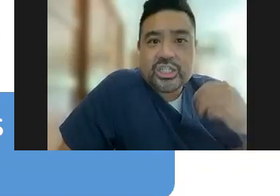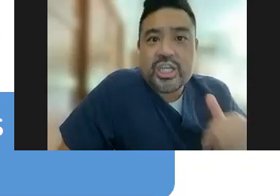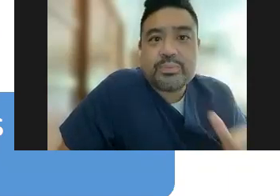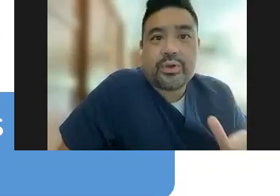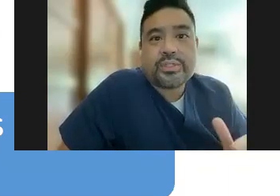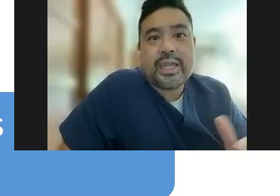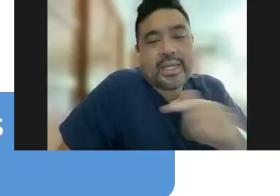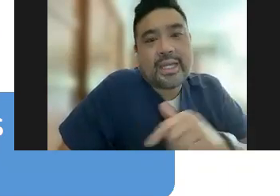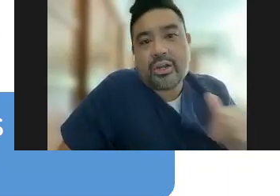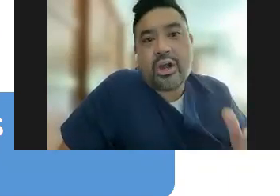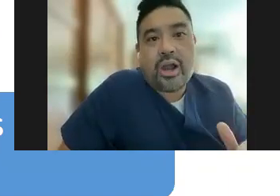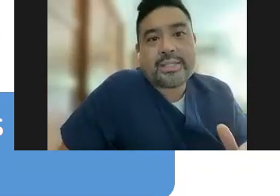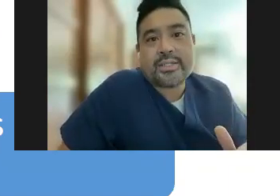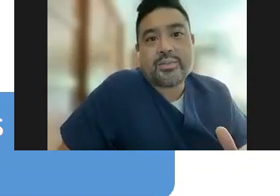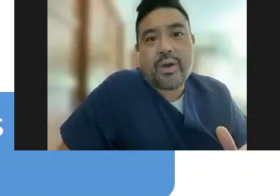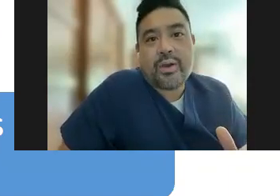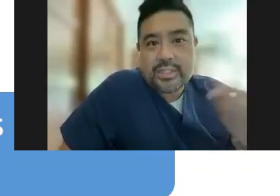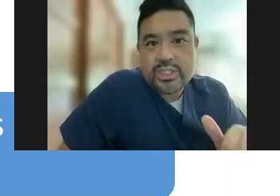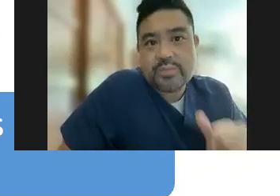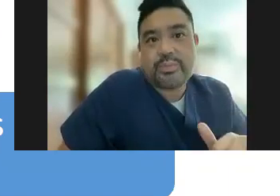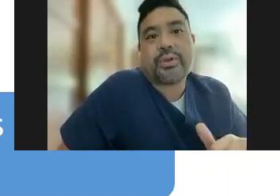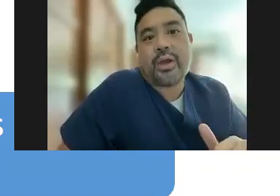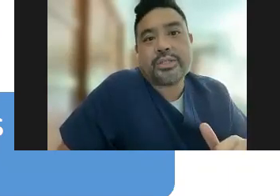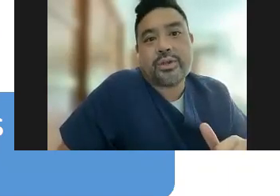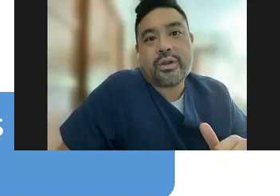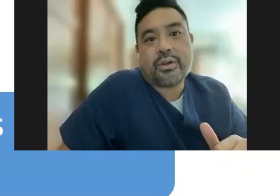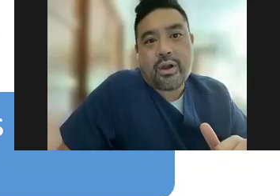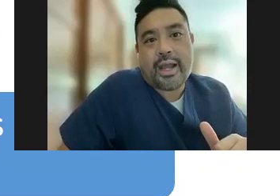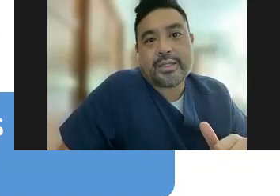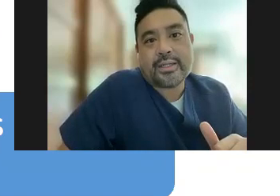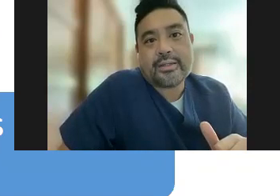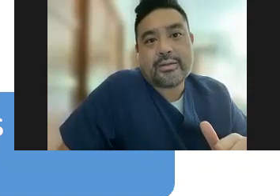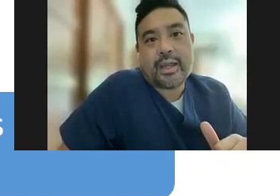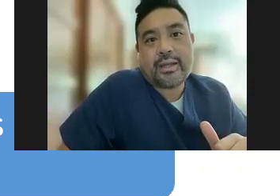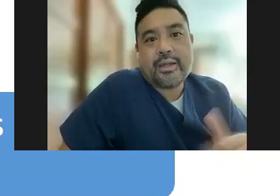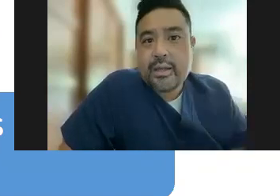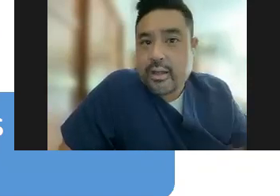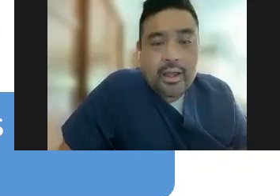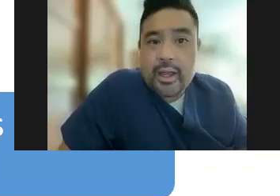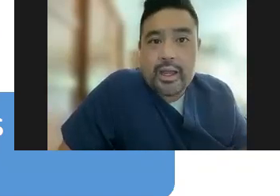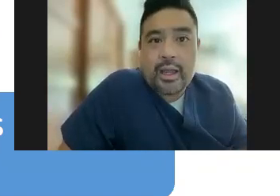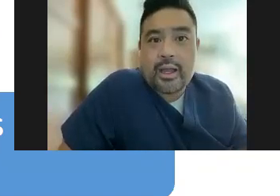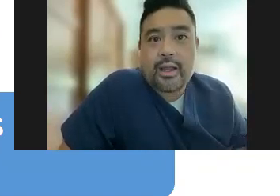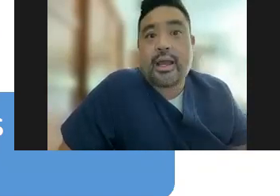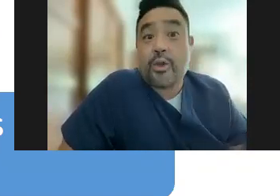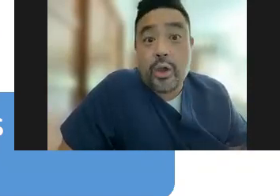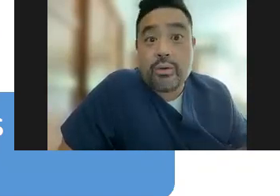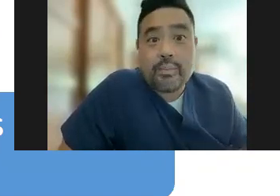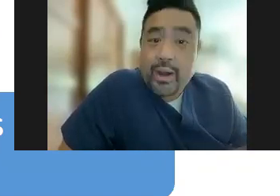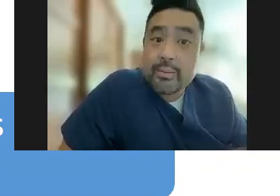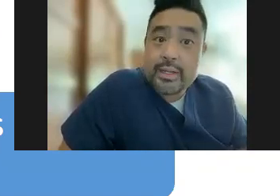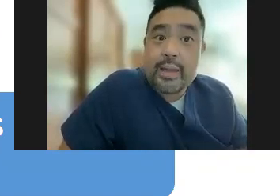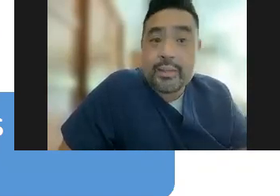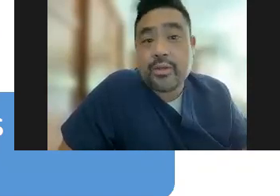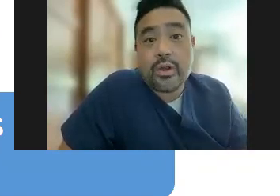you eating a cheeseburger today and getting in a car accident tomorrow. Did the cheeseburger cause your car accident, right? I don't know.